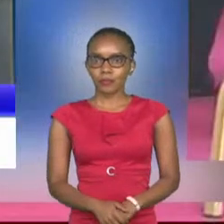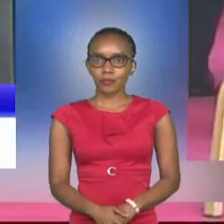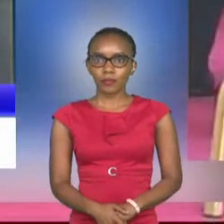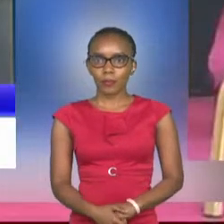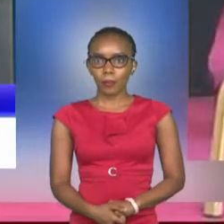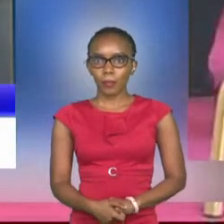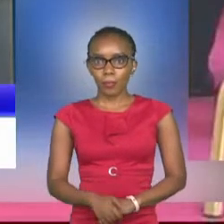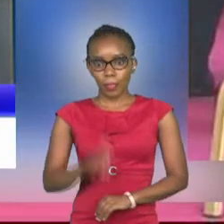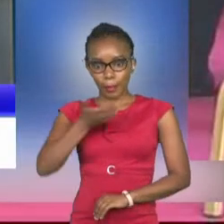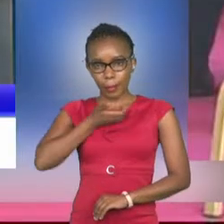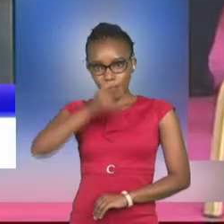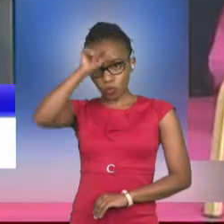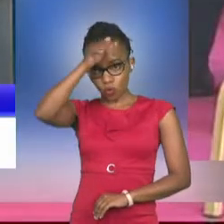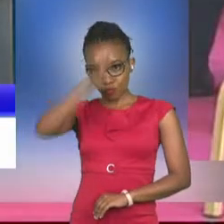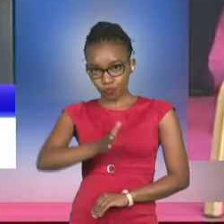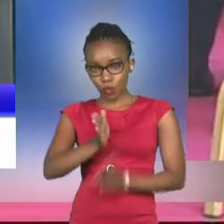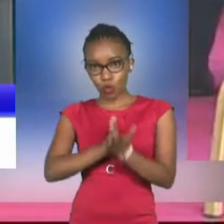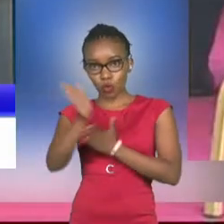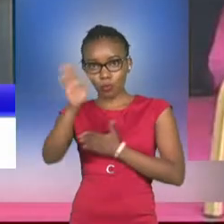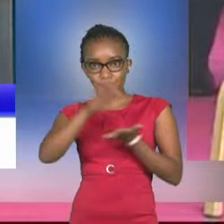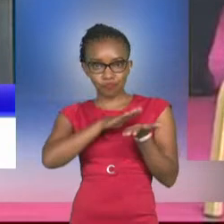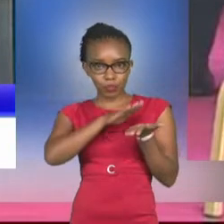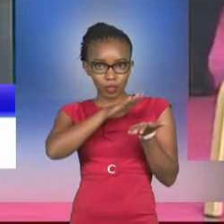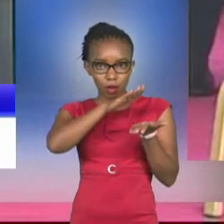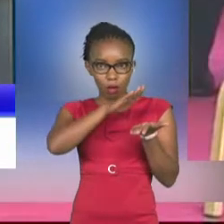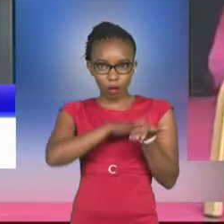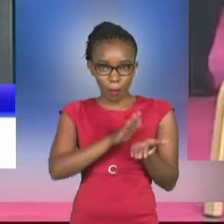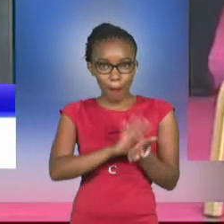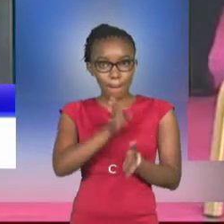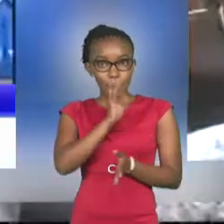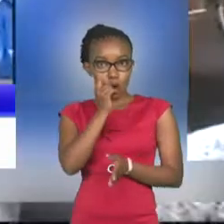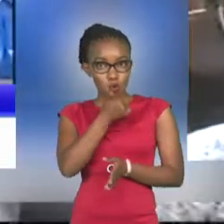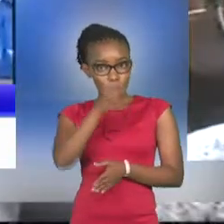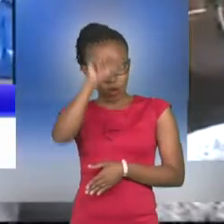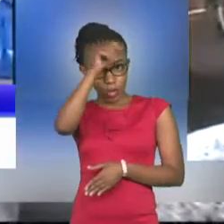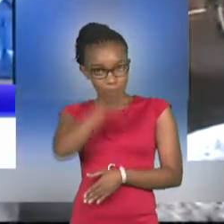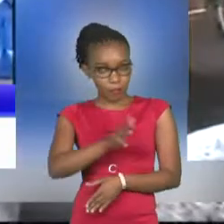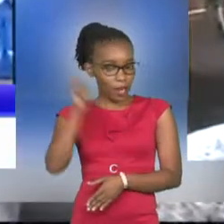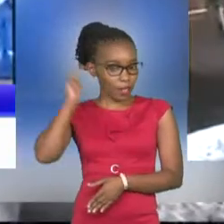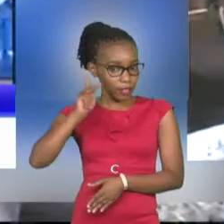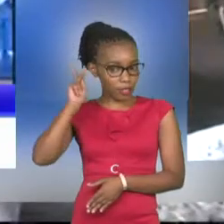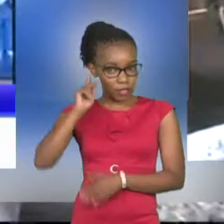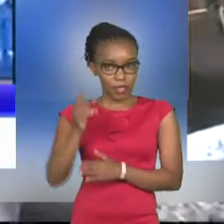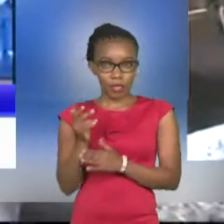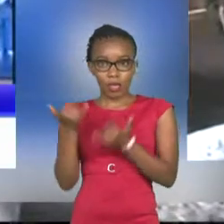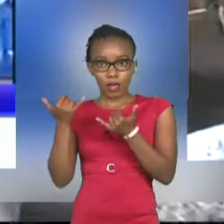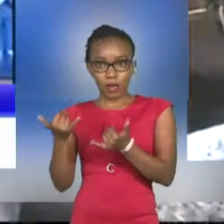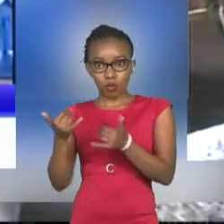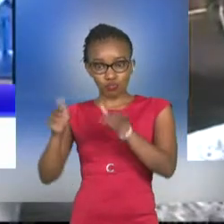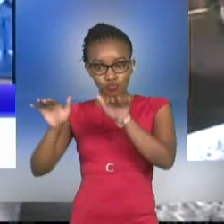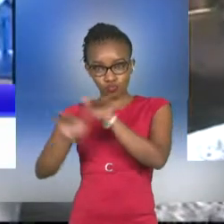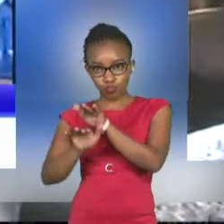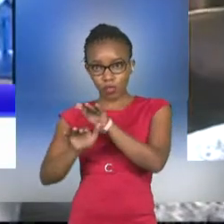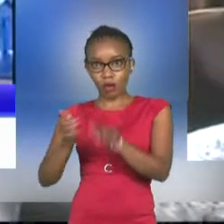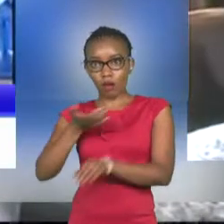The Council of Governors, through the speech read by Kisii Governor Jameson Ngwae, who is also the vice chair of the council, have praised the most